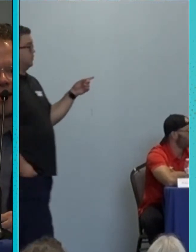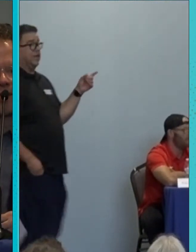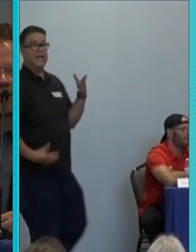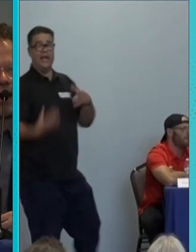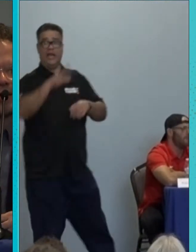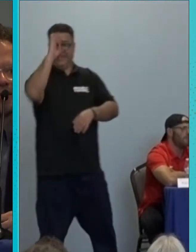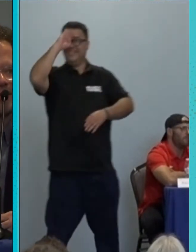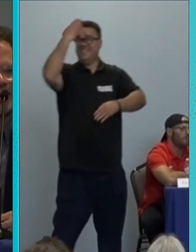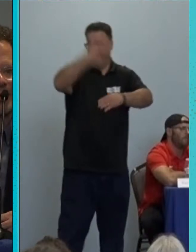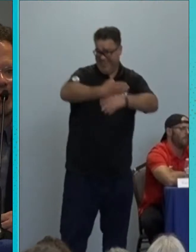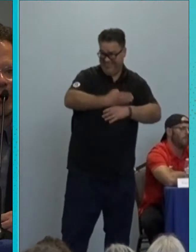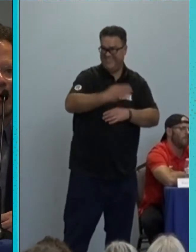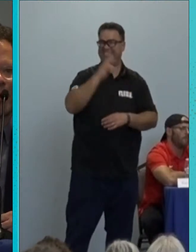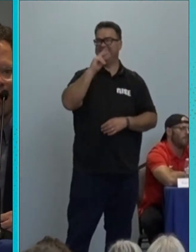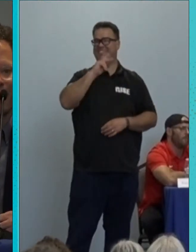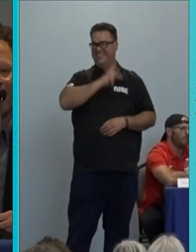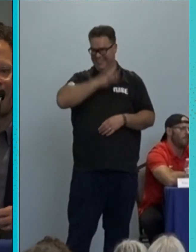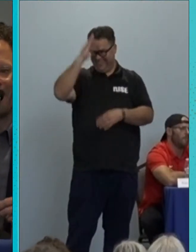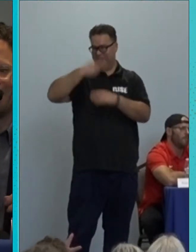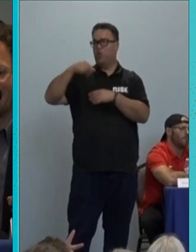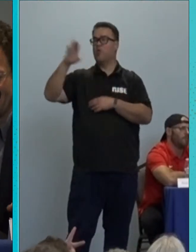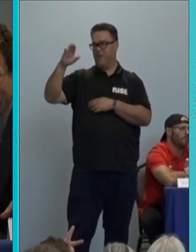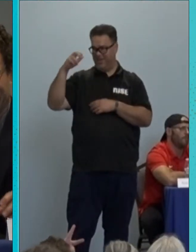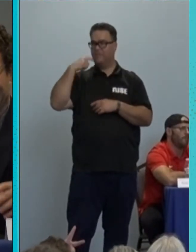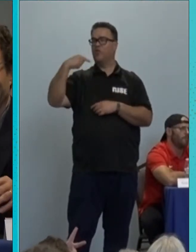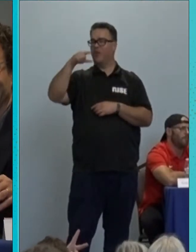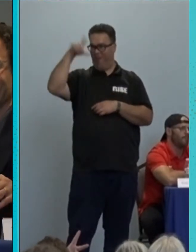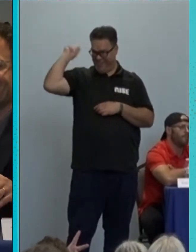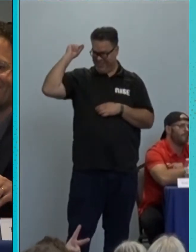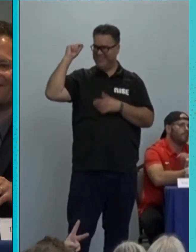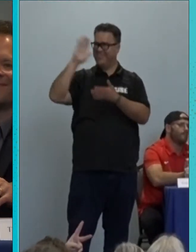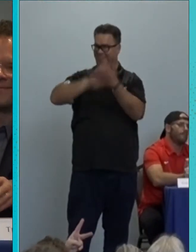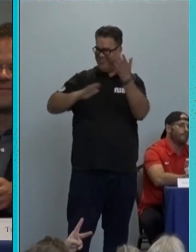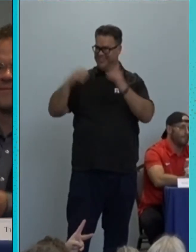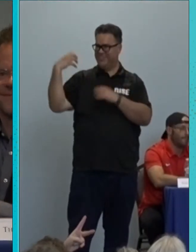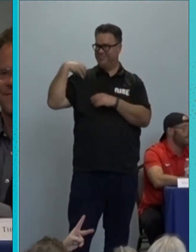Including Keith's son, who's the quarterback for Gallaudet.